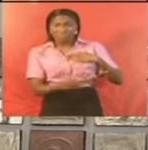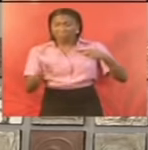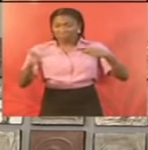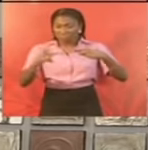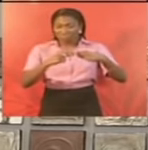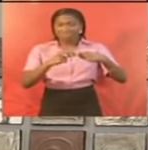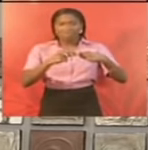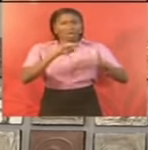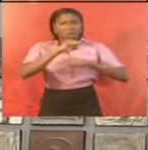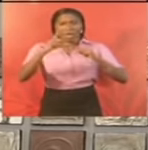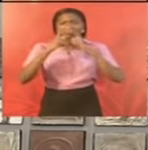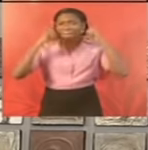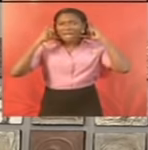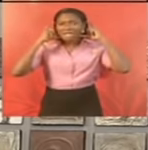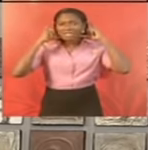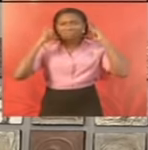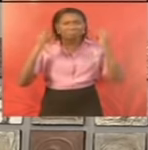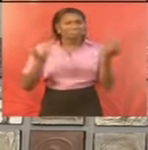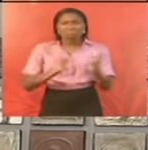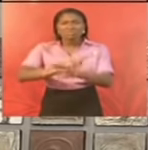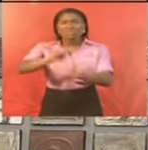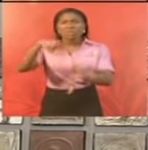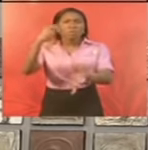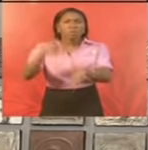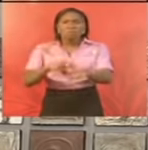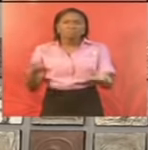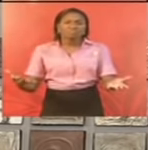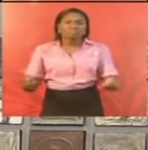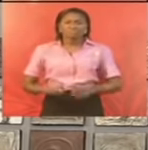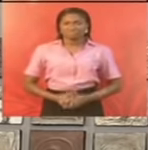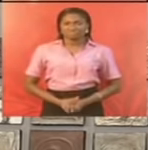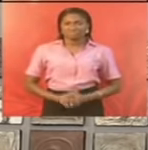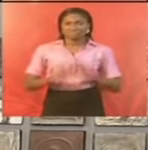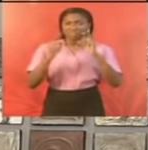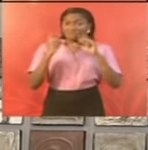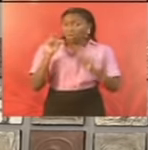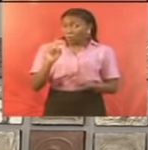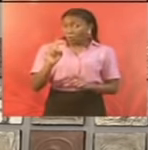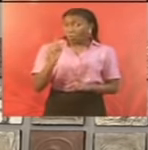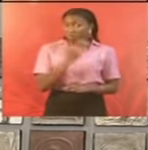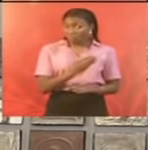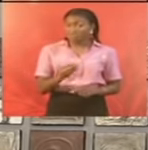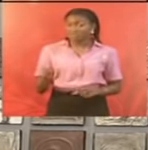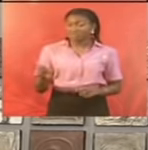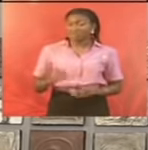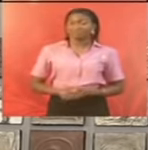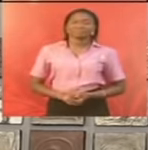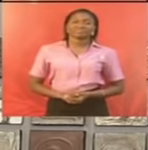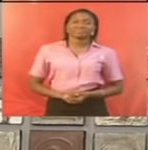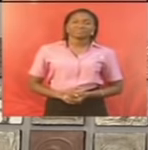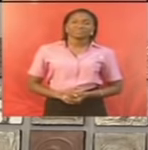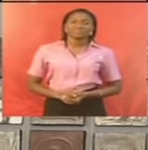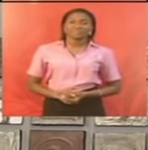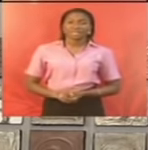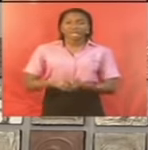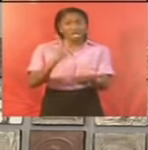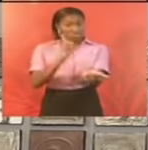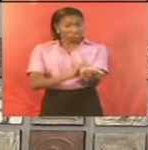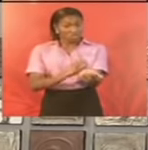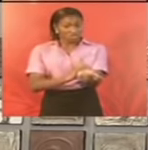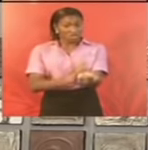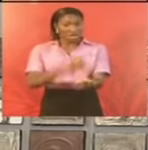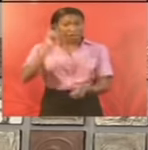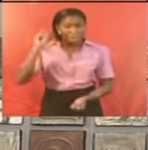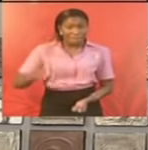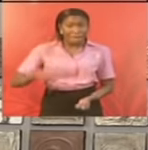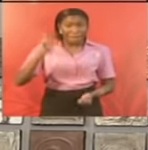the wearing of a mask even over protracted periods of time. Something that should be obvious because the medical professionals who are required to wear